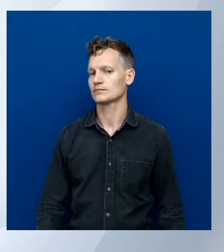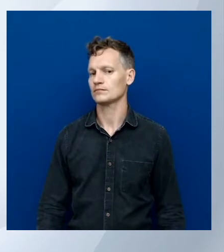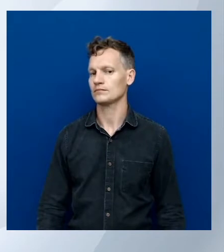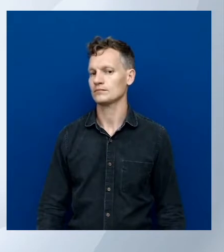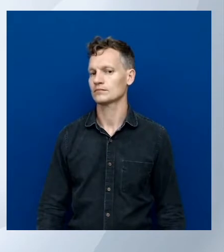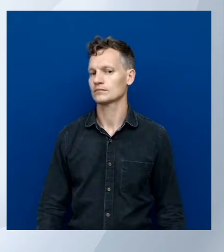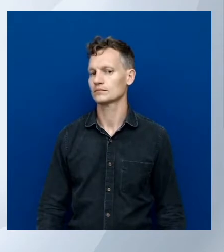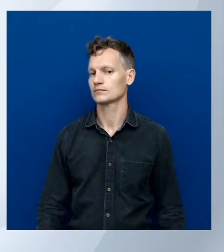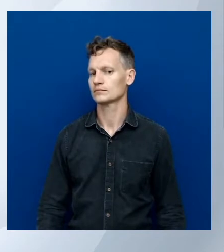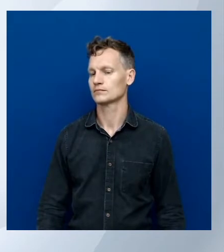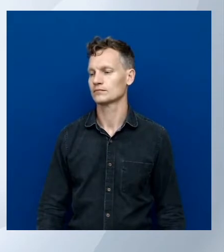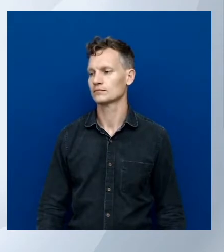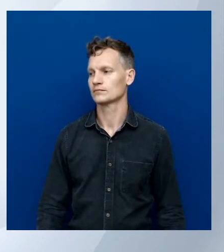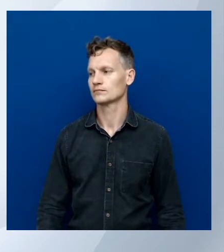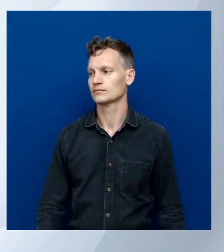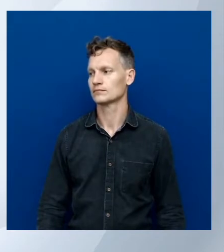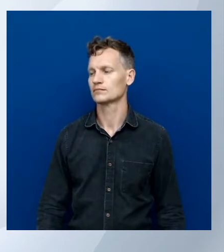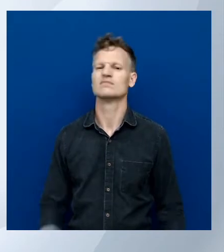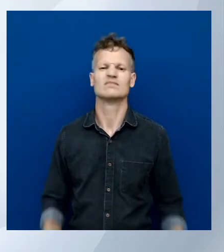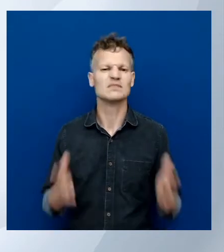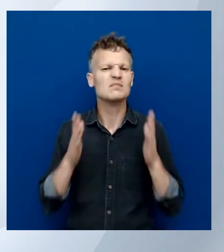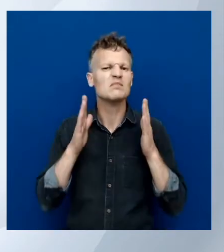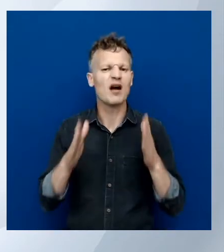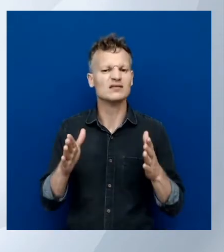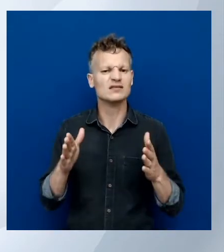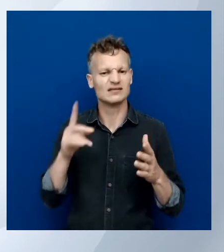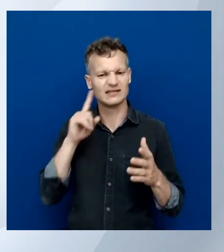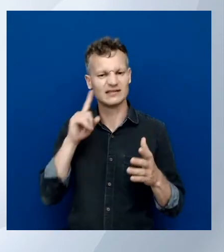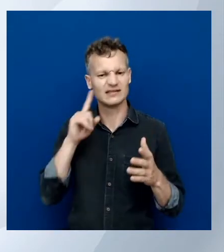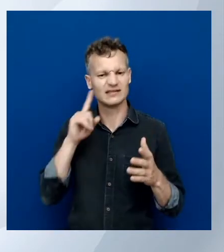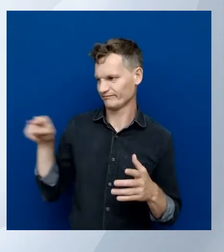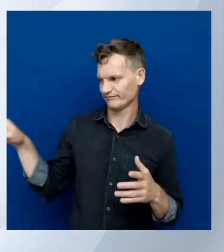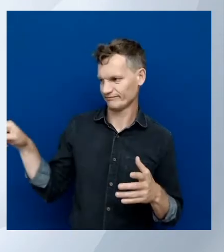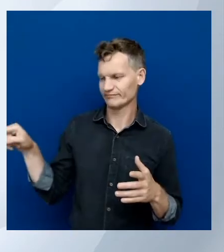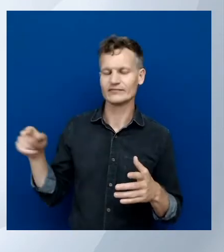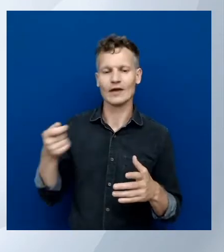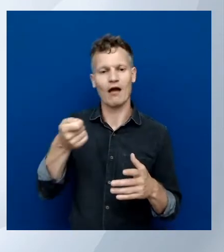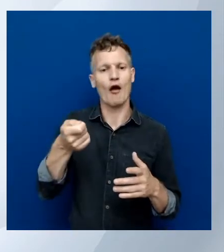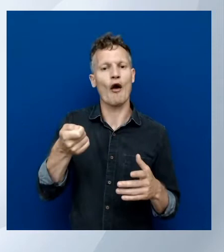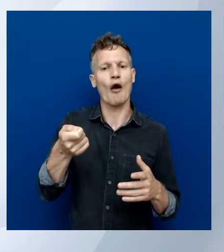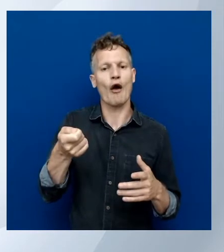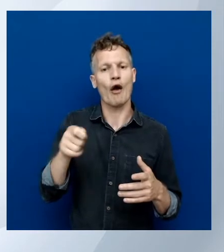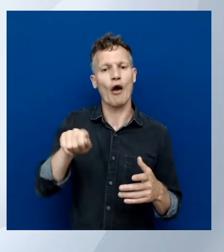So we have to enable the add-on on the cluster. So you can have